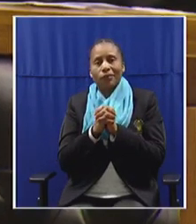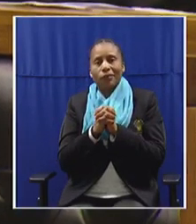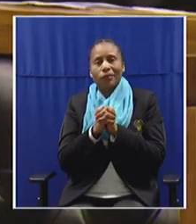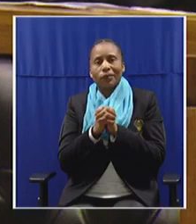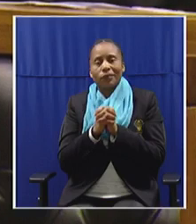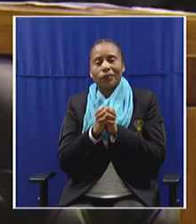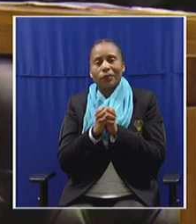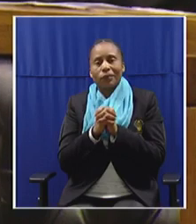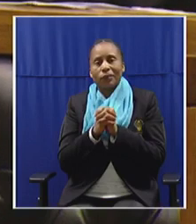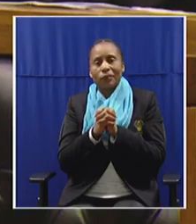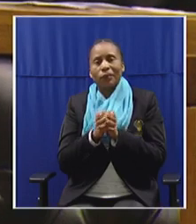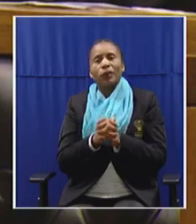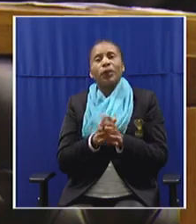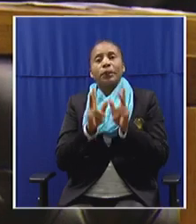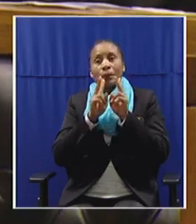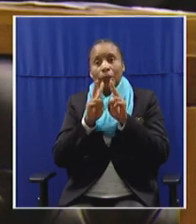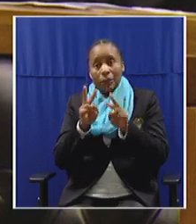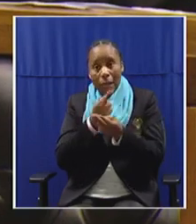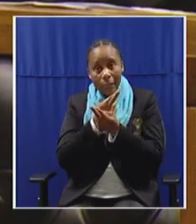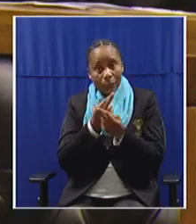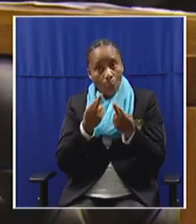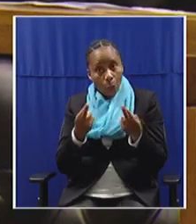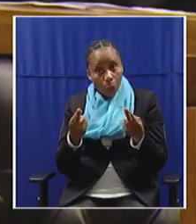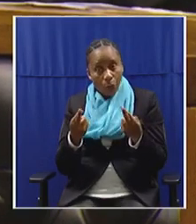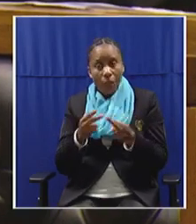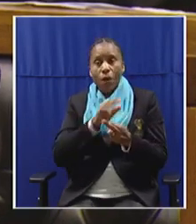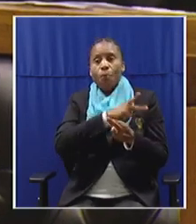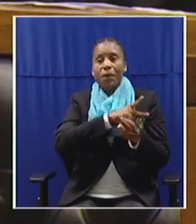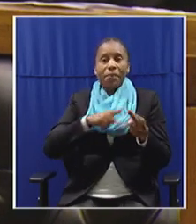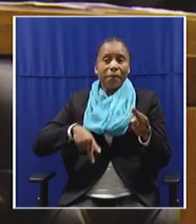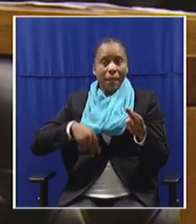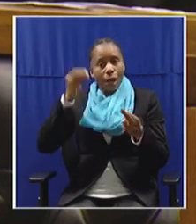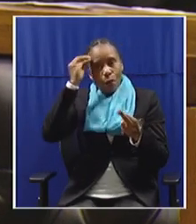Upremier wendawo ufuna azi ukuthi i-National Department yenzani.